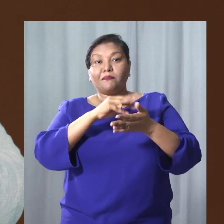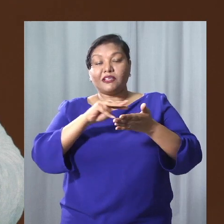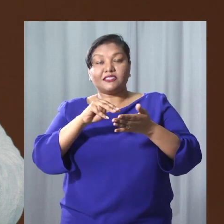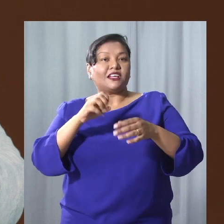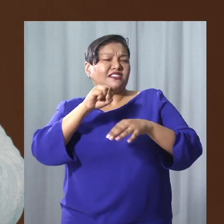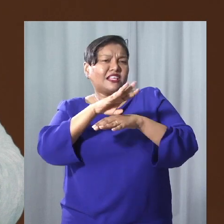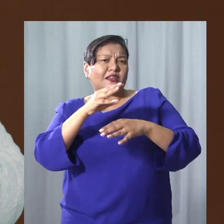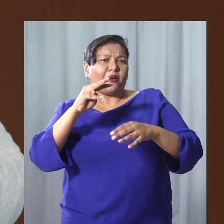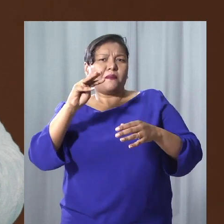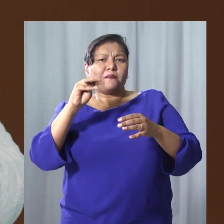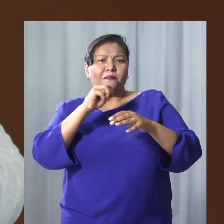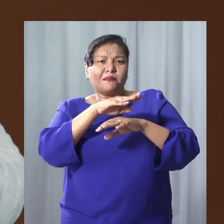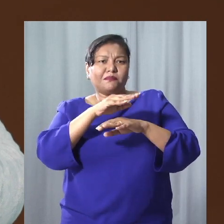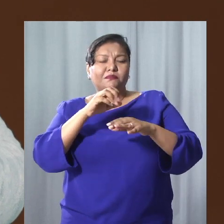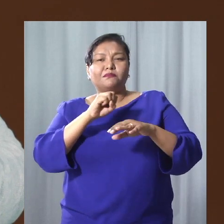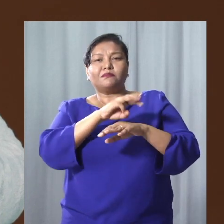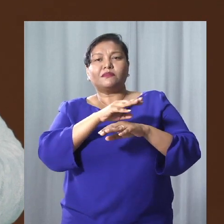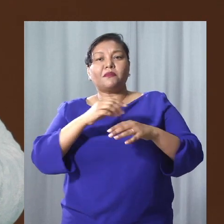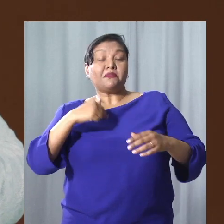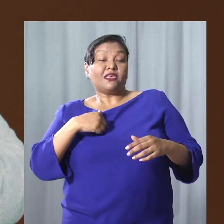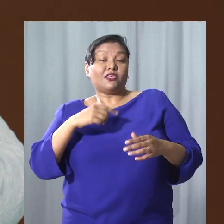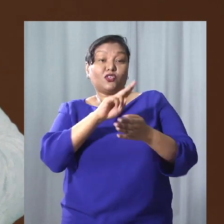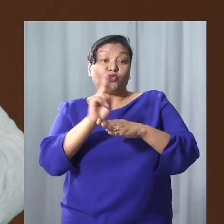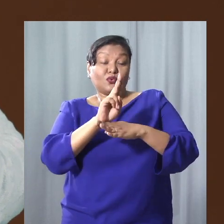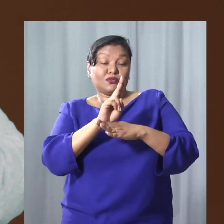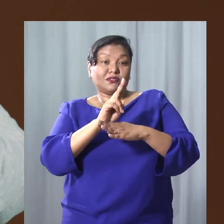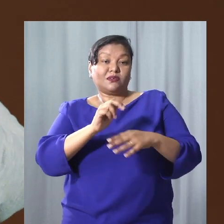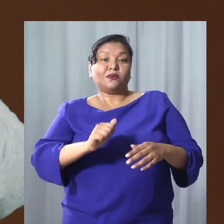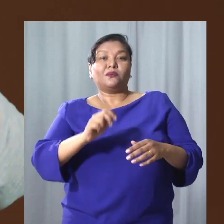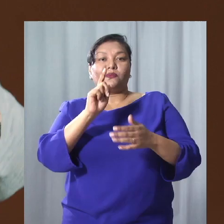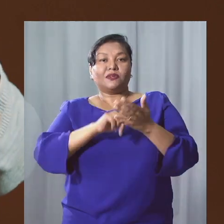I said, oh, I am big now. I can use WhatsApp.